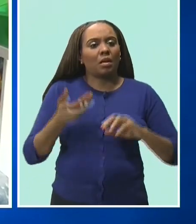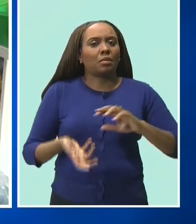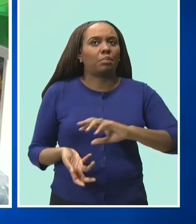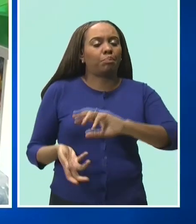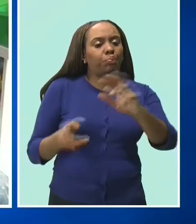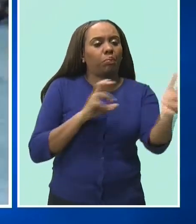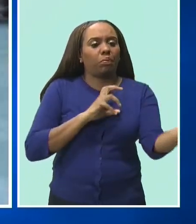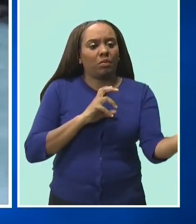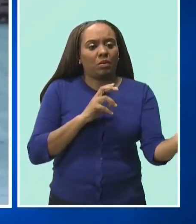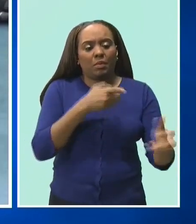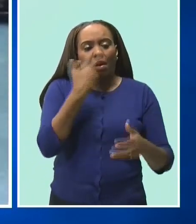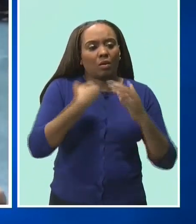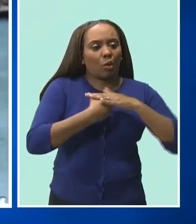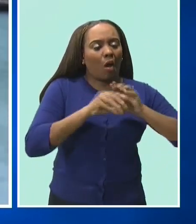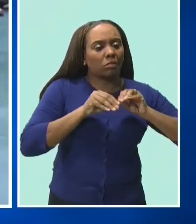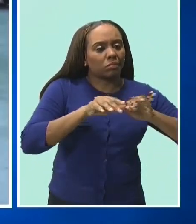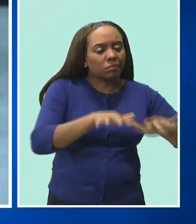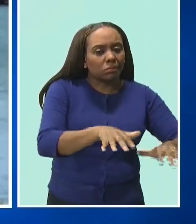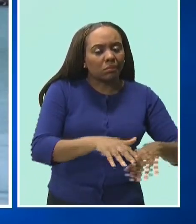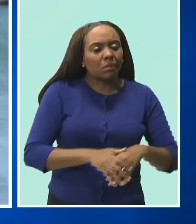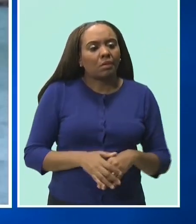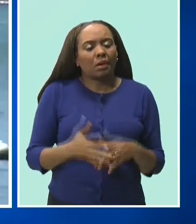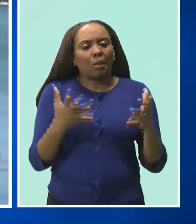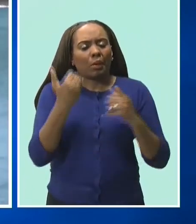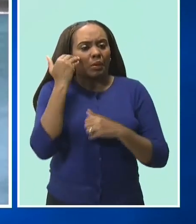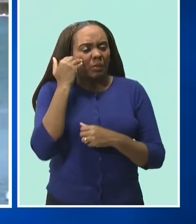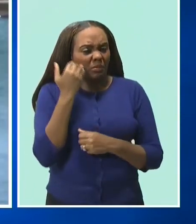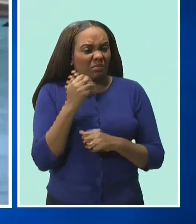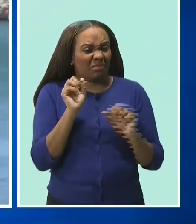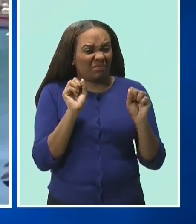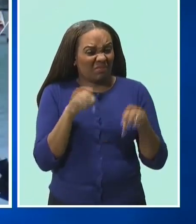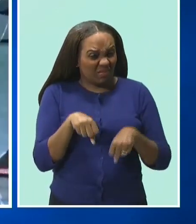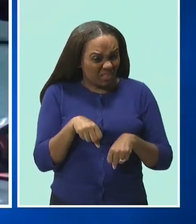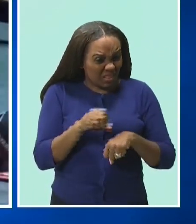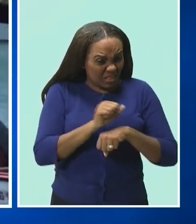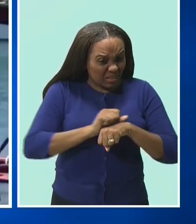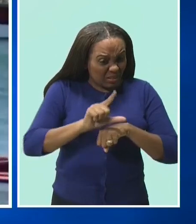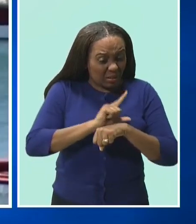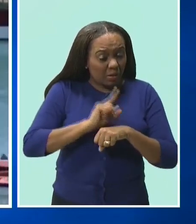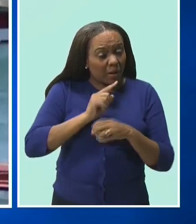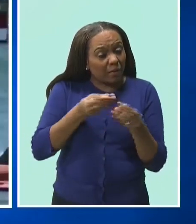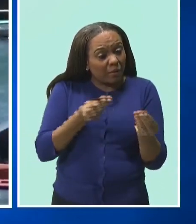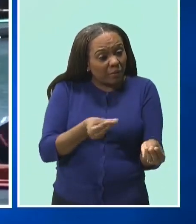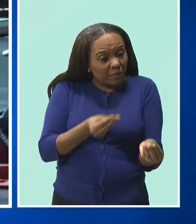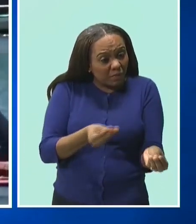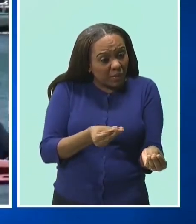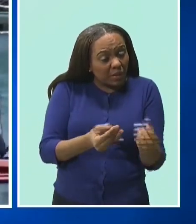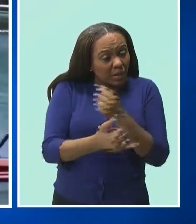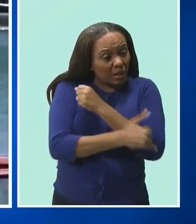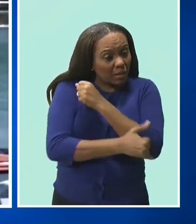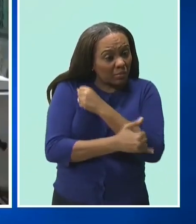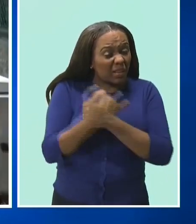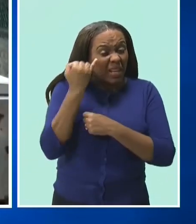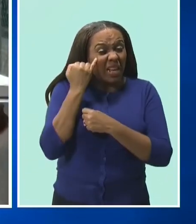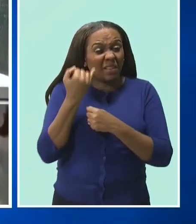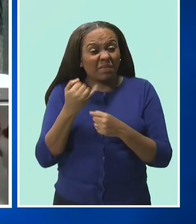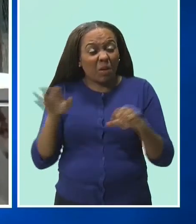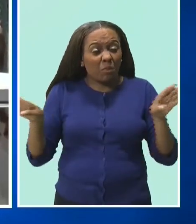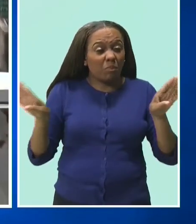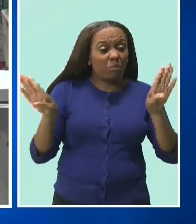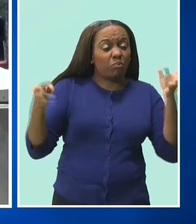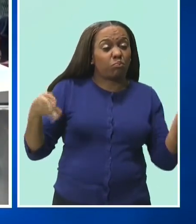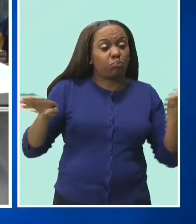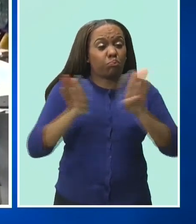to the outbreak, and the question as to whether the island can feed its citizens in the likely event that borders were completely shut